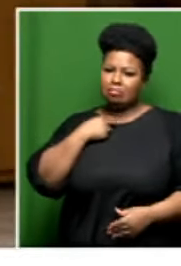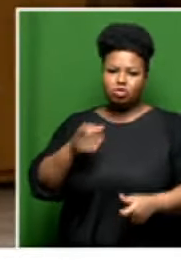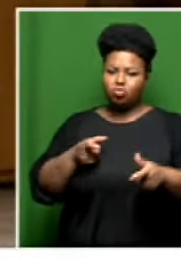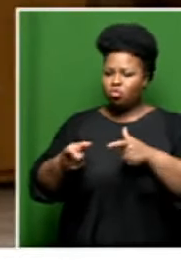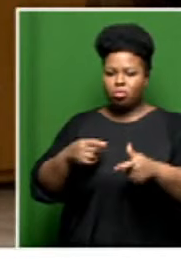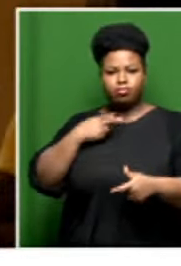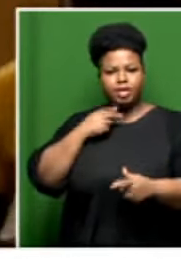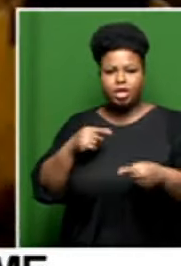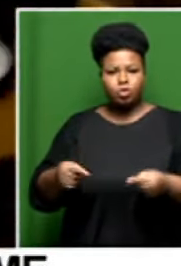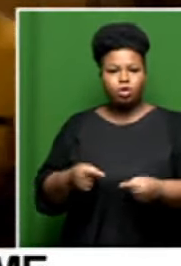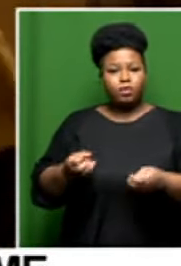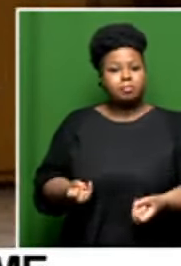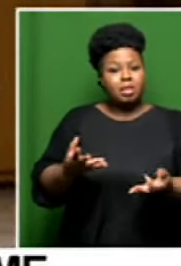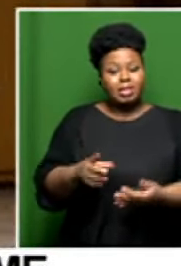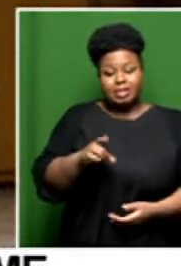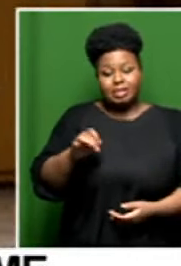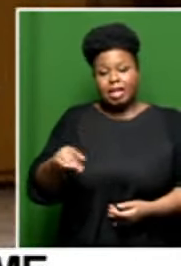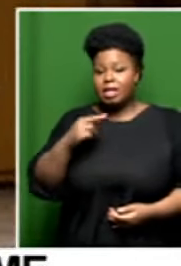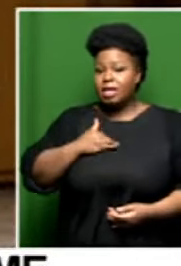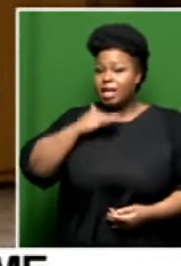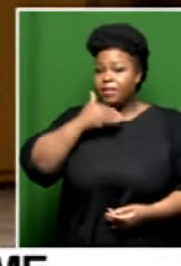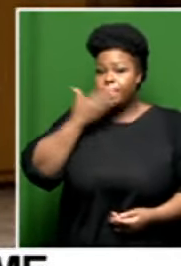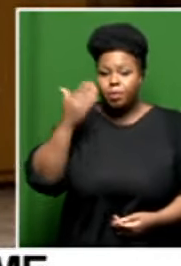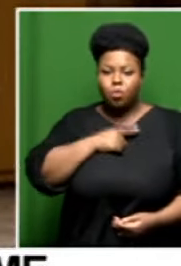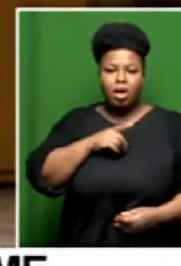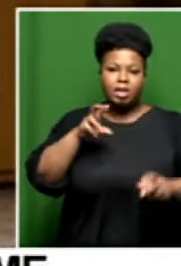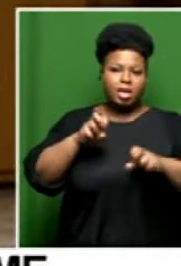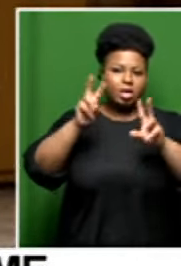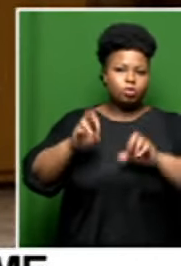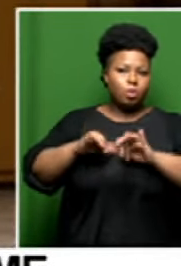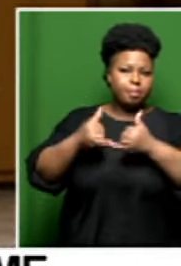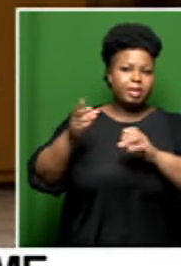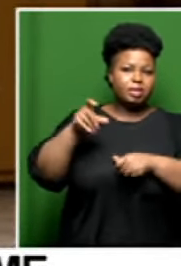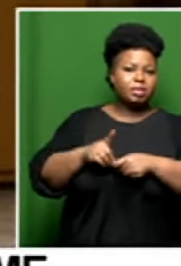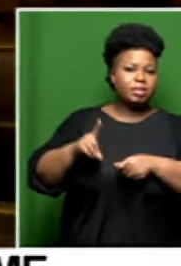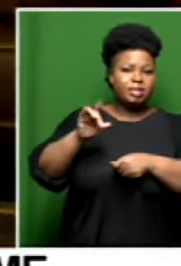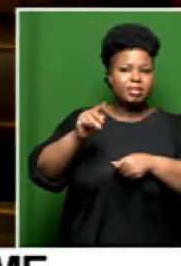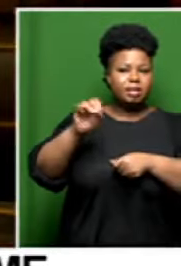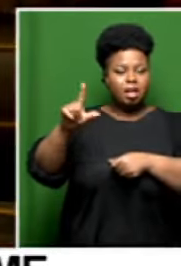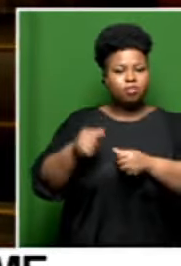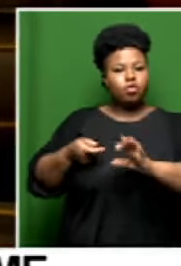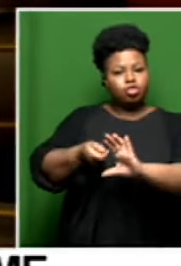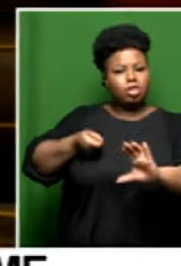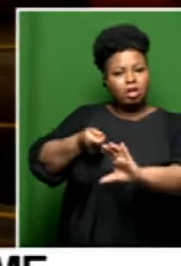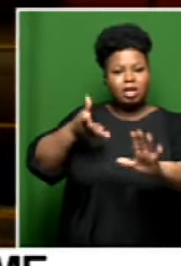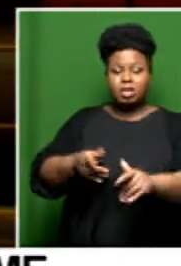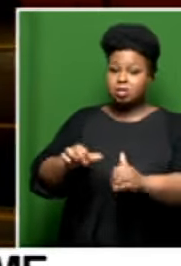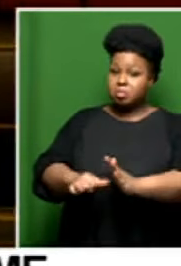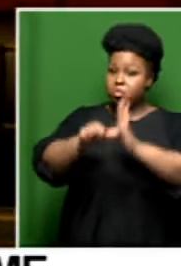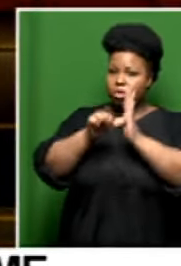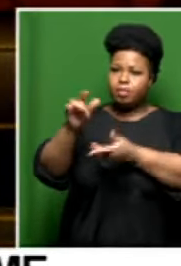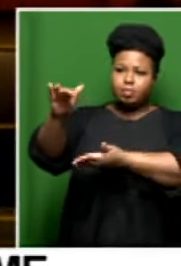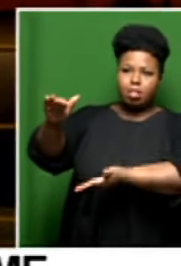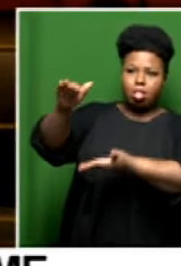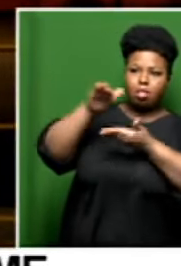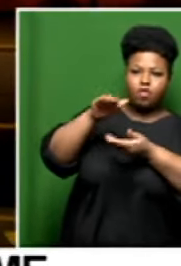capacity to supply the large amount of diesel that Eskom requires to power up their diesel generators. The diesel is imported,